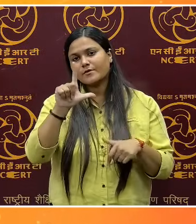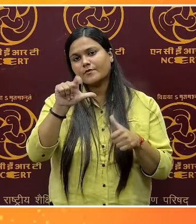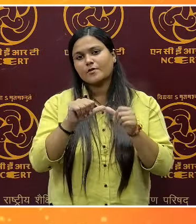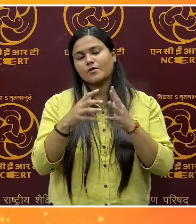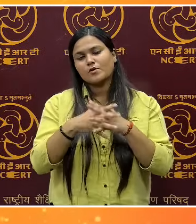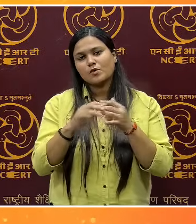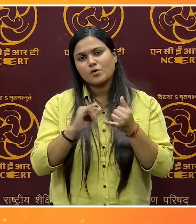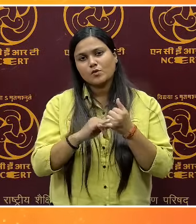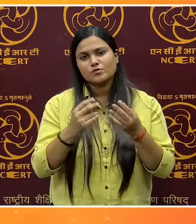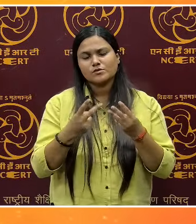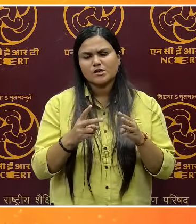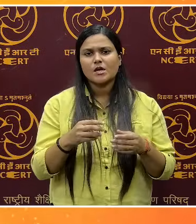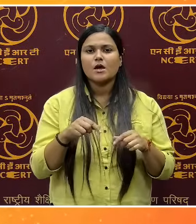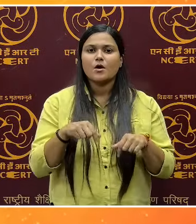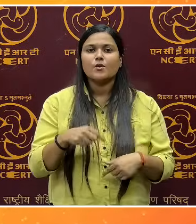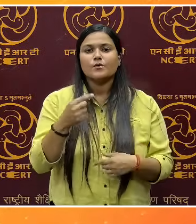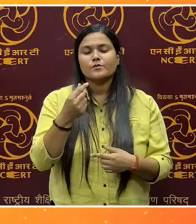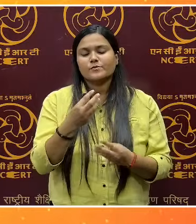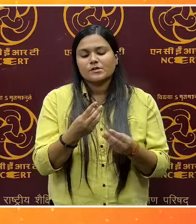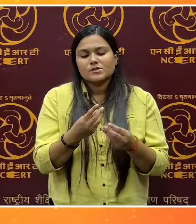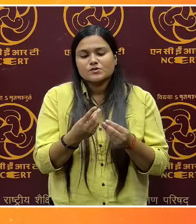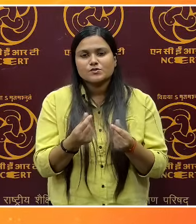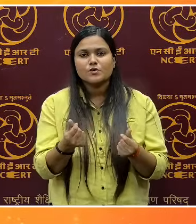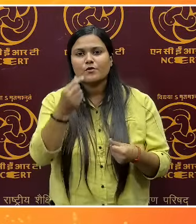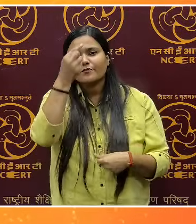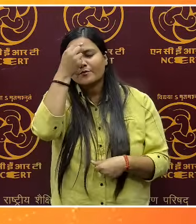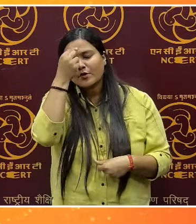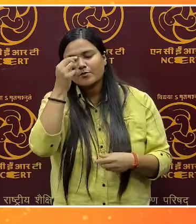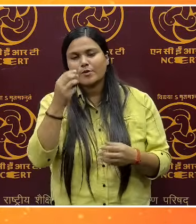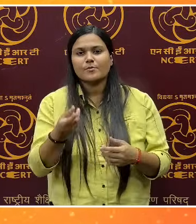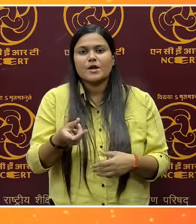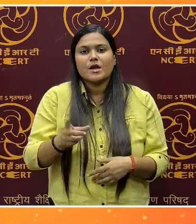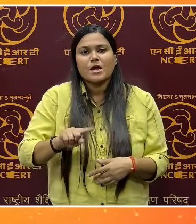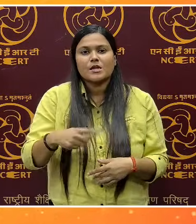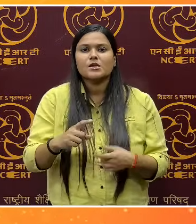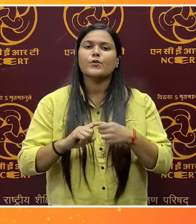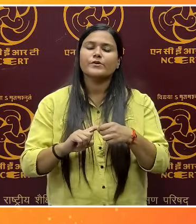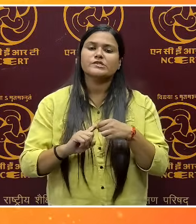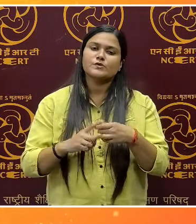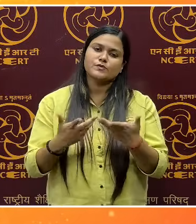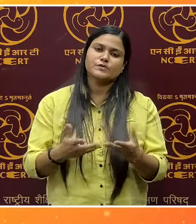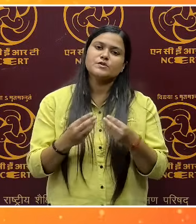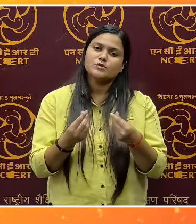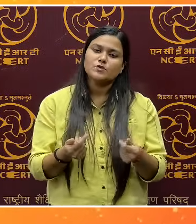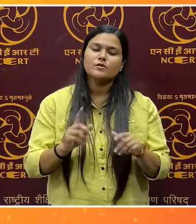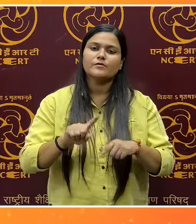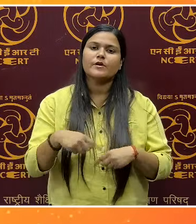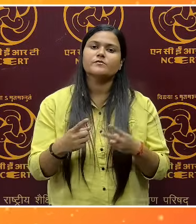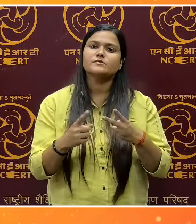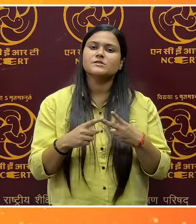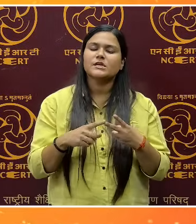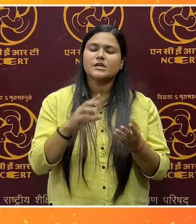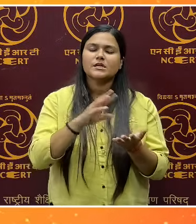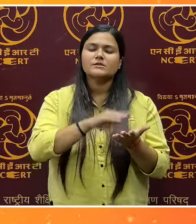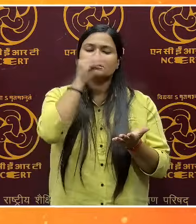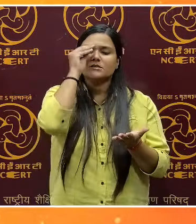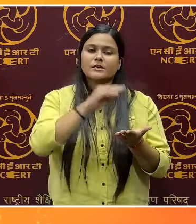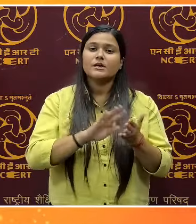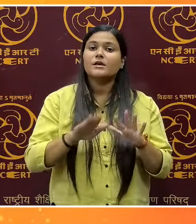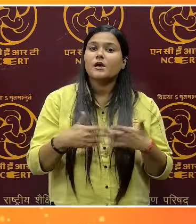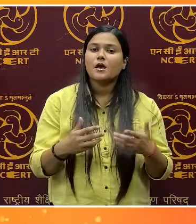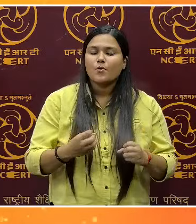also solve some problems to understand how these laws can be useful in solving them. Okay. Then second learning outcome is